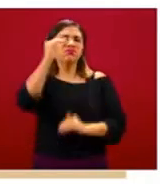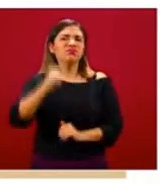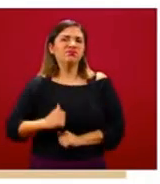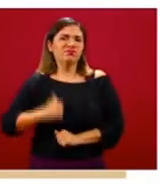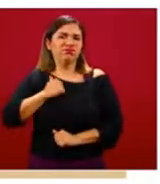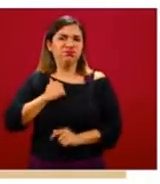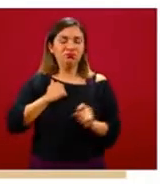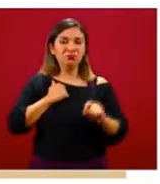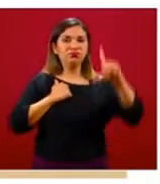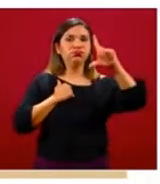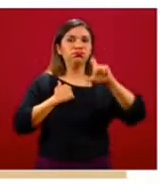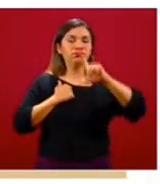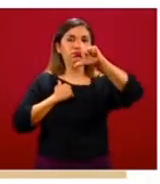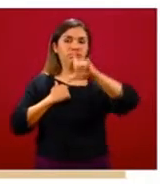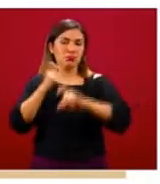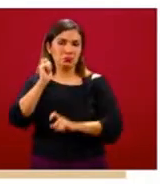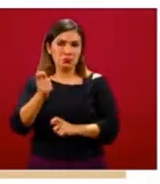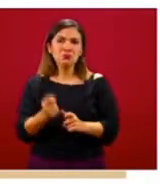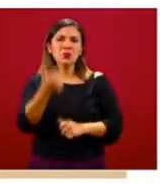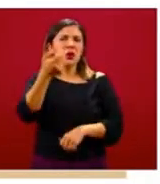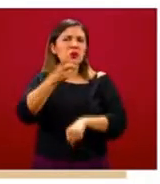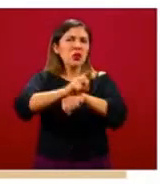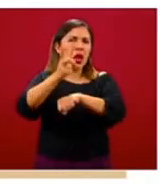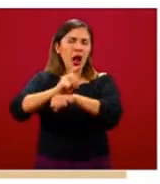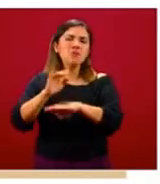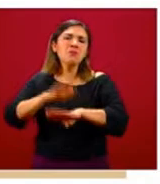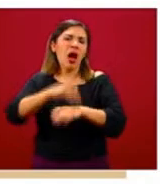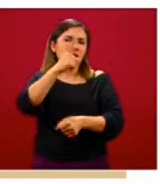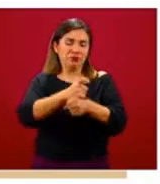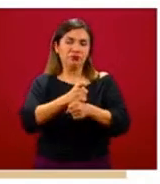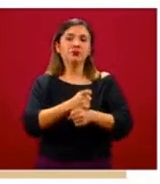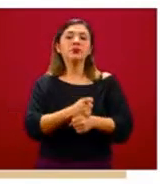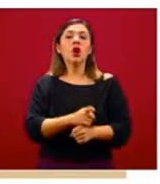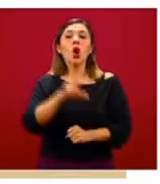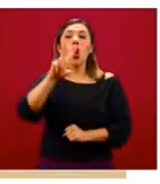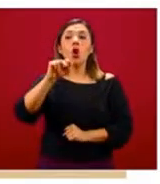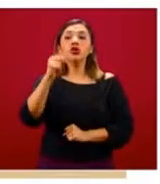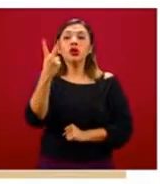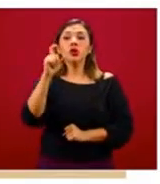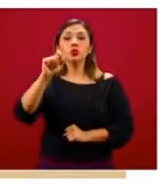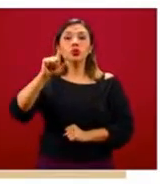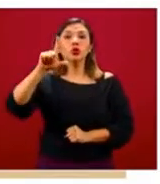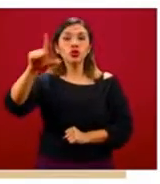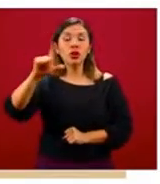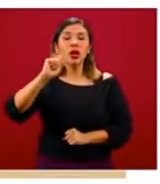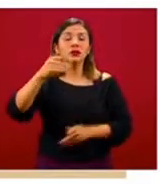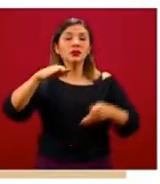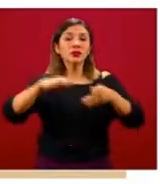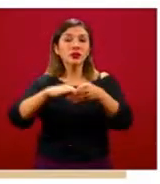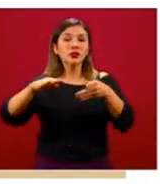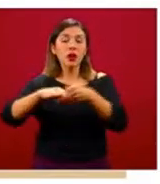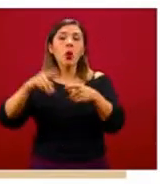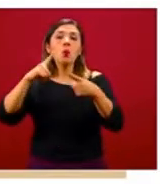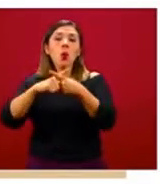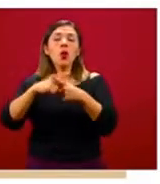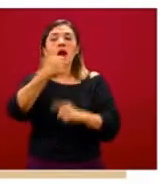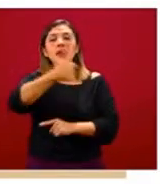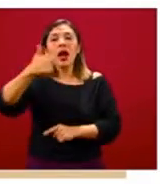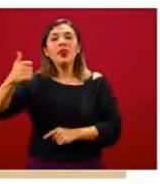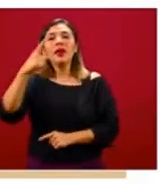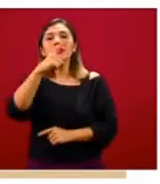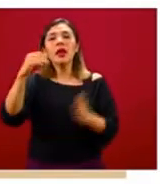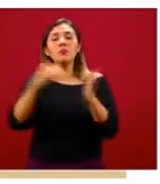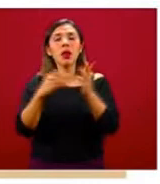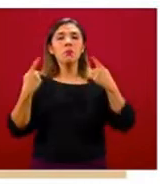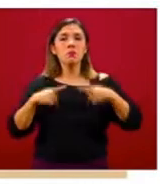mainly the estuvieron first three ones acumulando that desde have los been primeros casos going la on mayor throughout the carga. whole epidemic with more burden. 82.7 la incidencia por 100,000 habitantes, 82.7